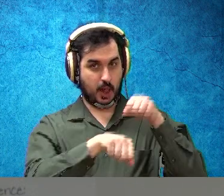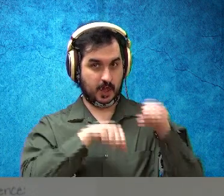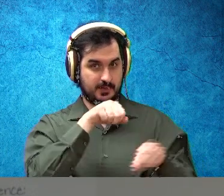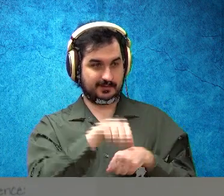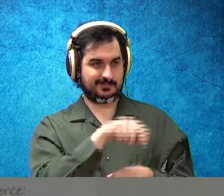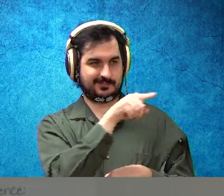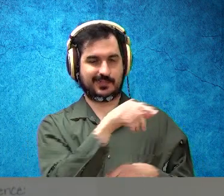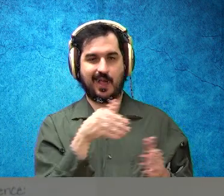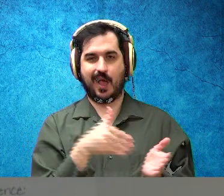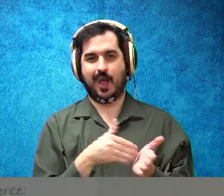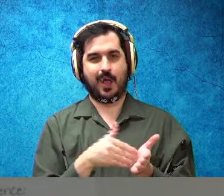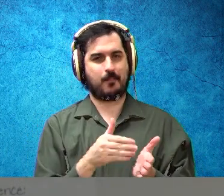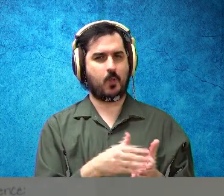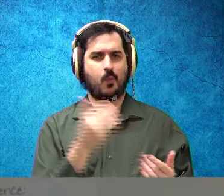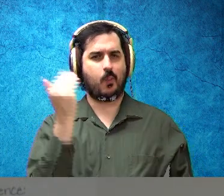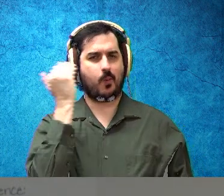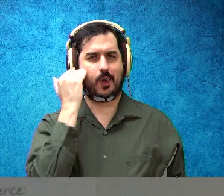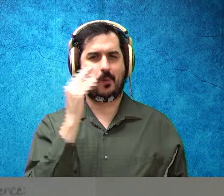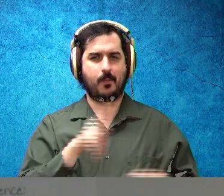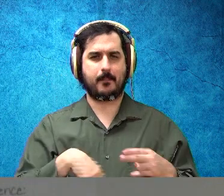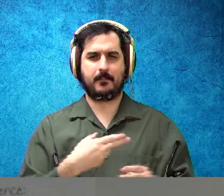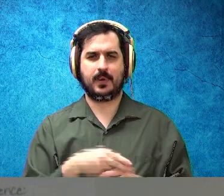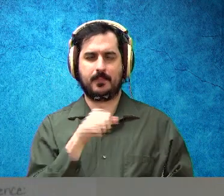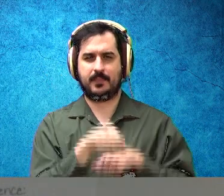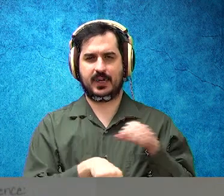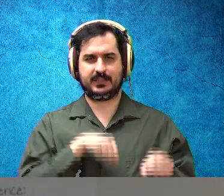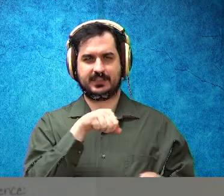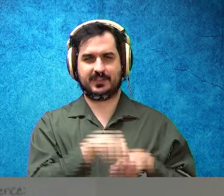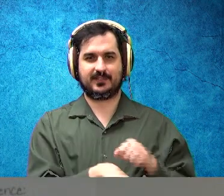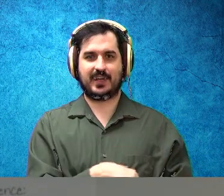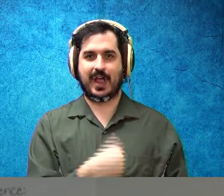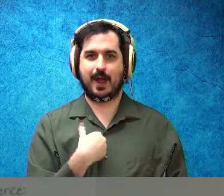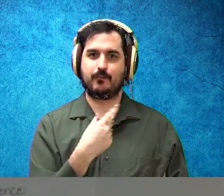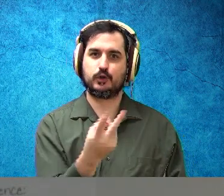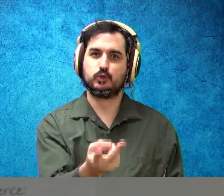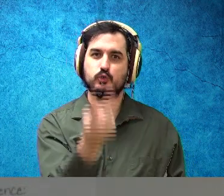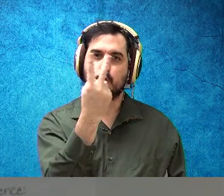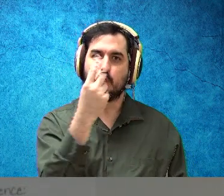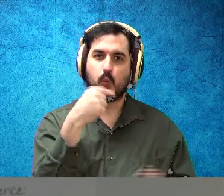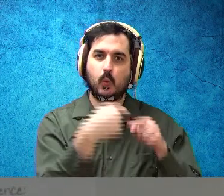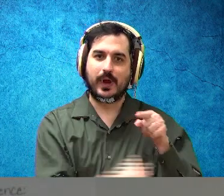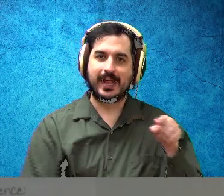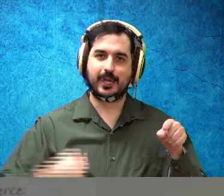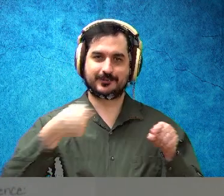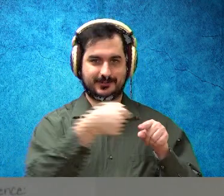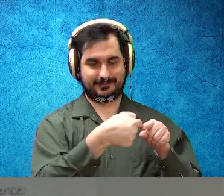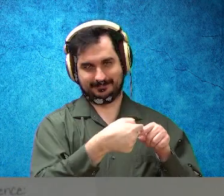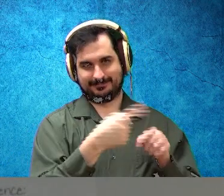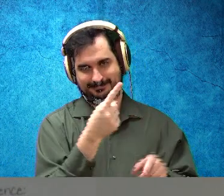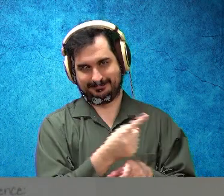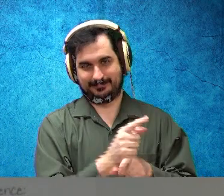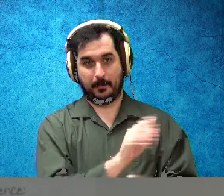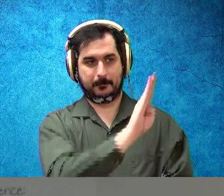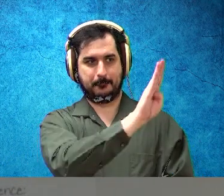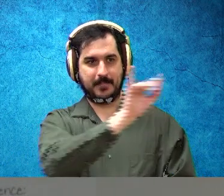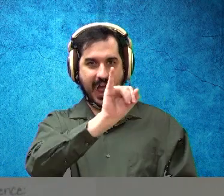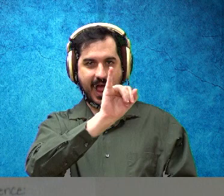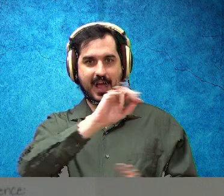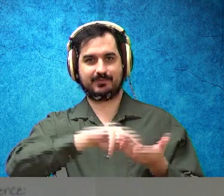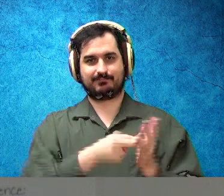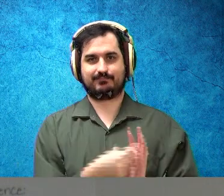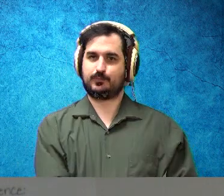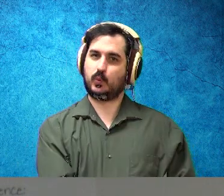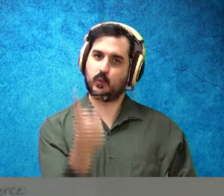common. What do we know about our bicycles? Yes, they have two wheels. So bi means